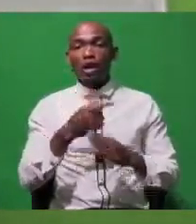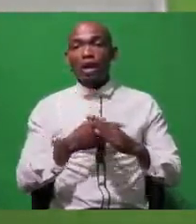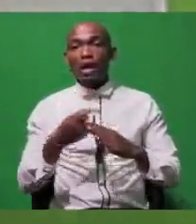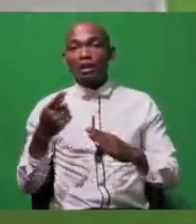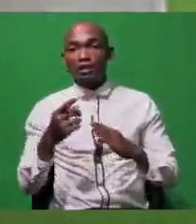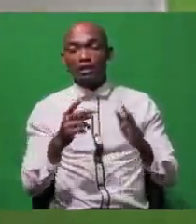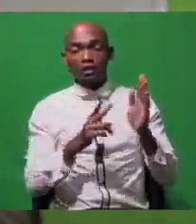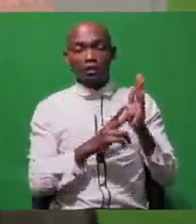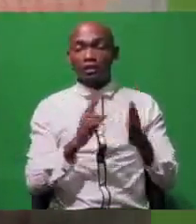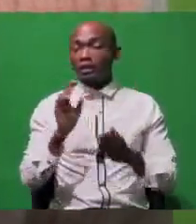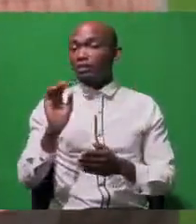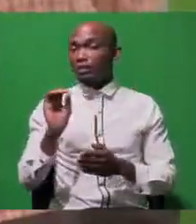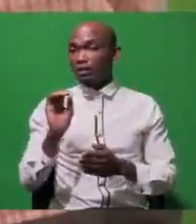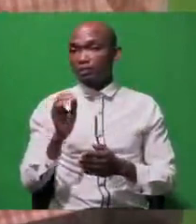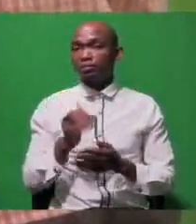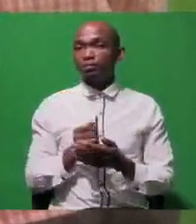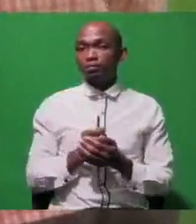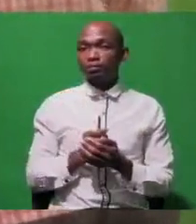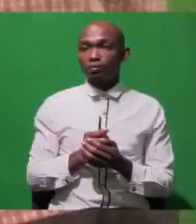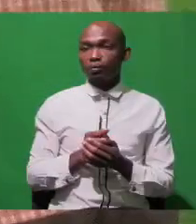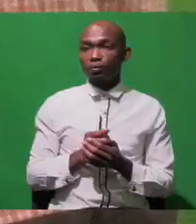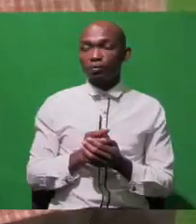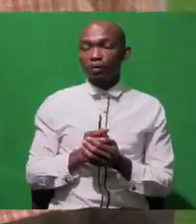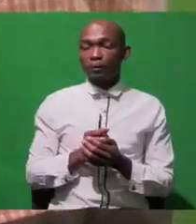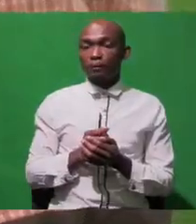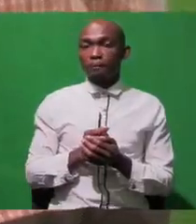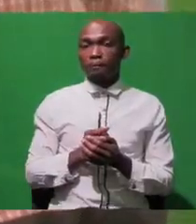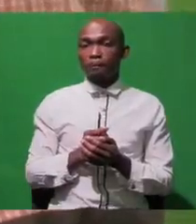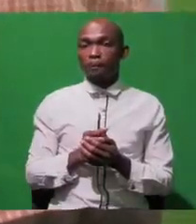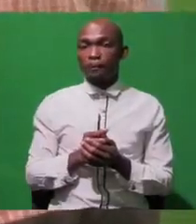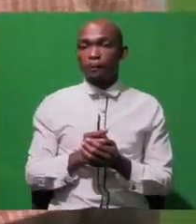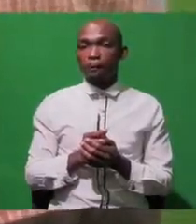21,207. You put here